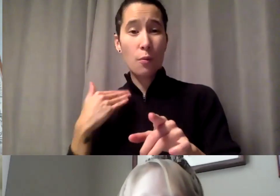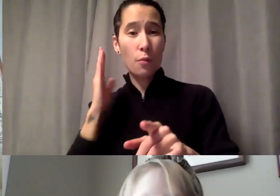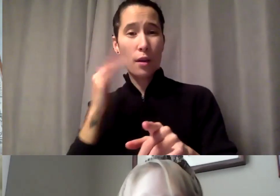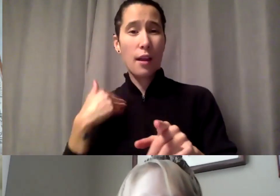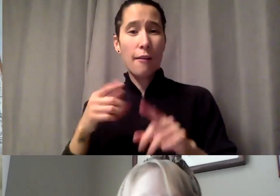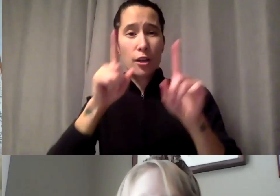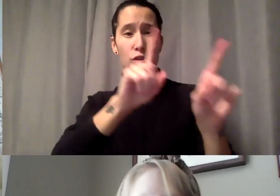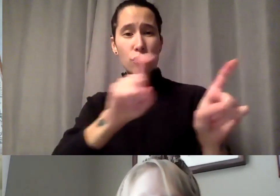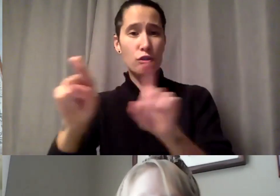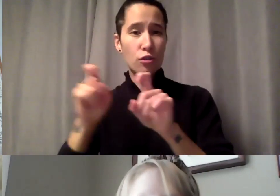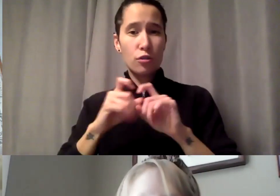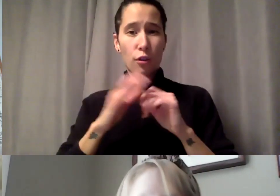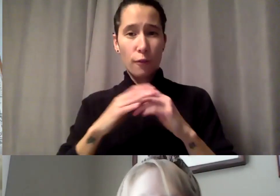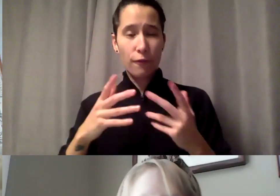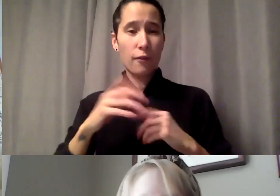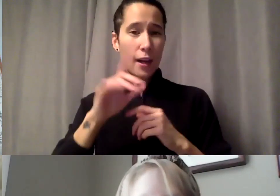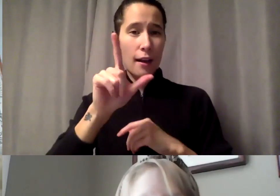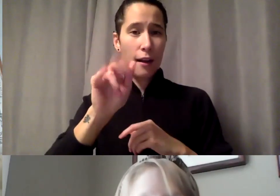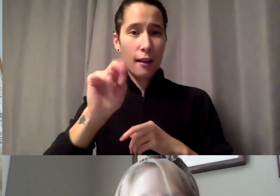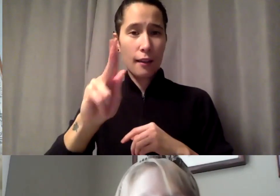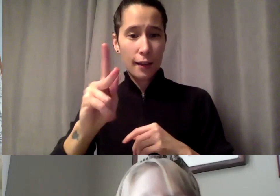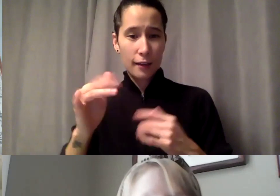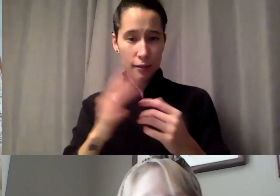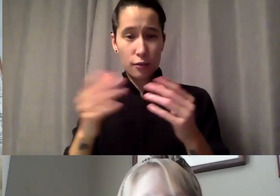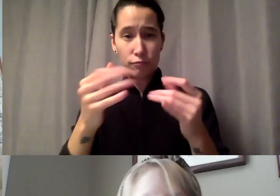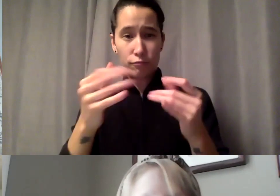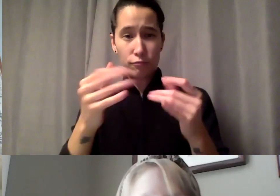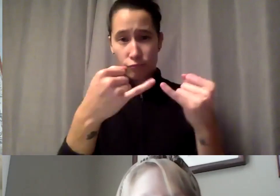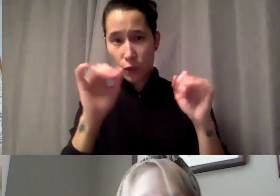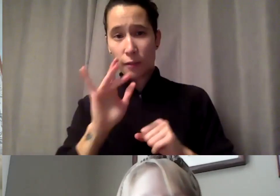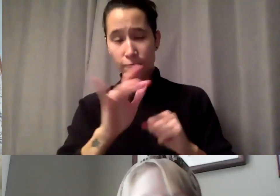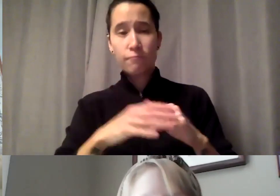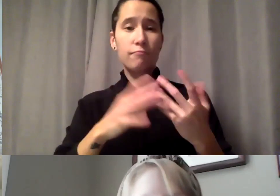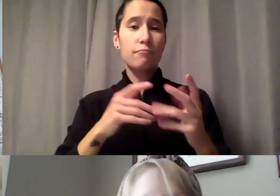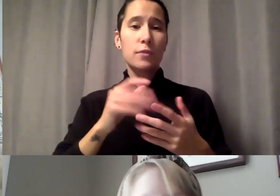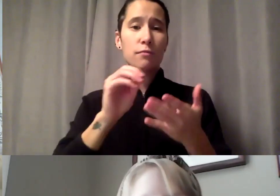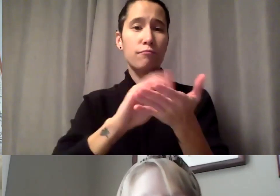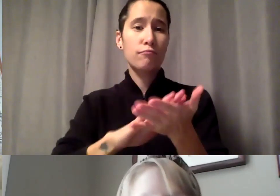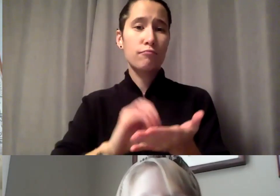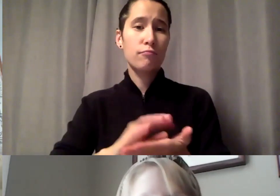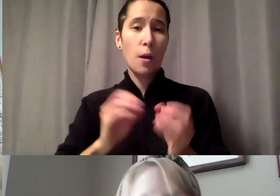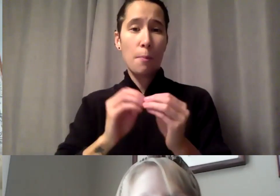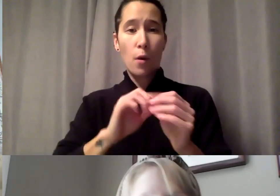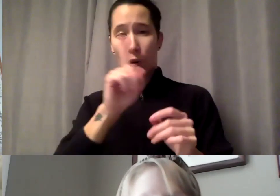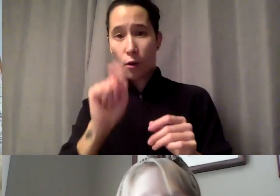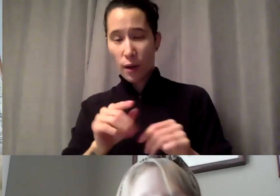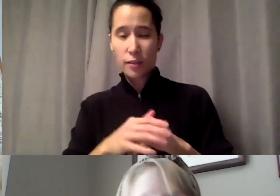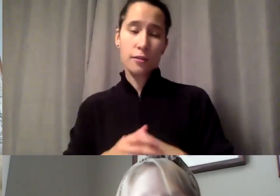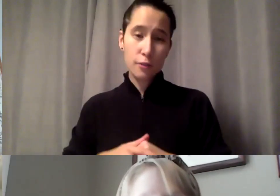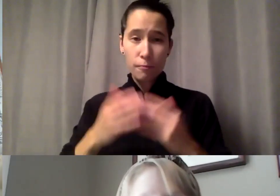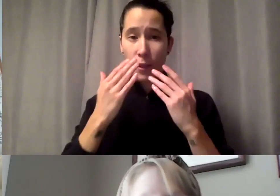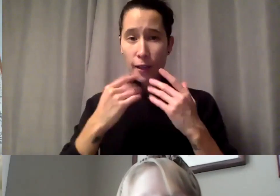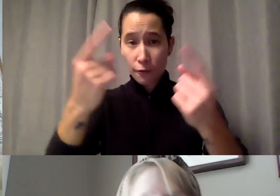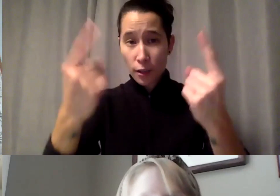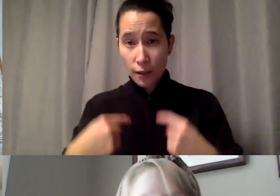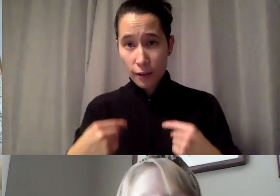additional feedback or questions, we'd love to hear from you. I wish you all a happy holidays, and please know that we're just as passionate about returning sport to